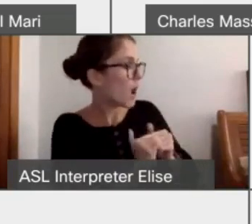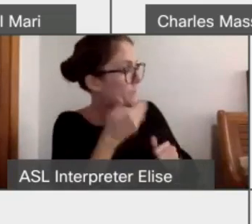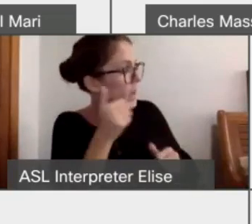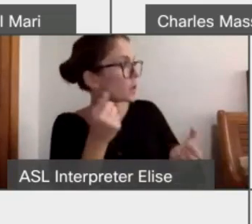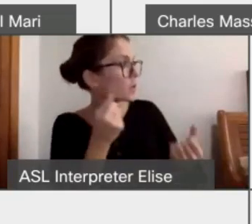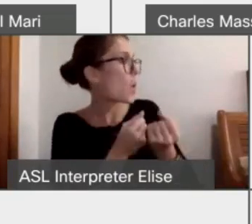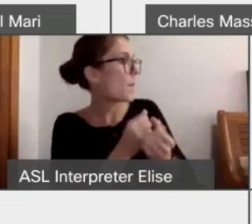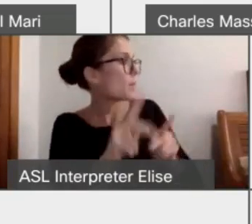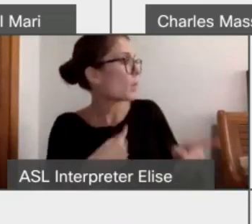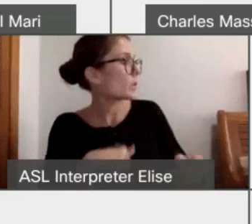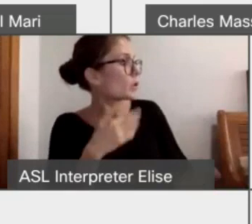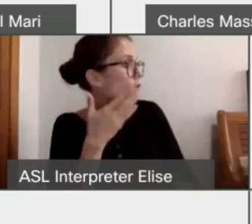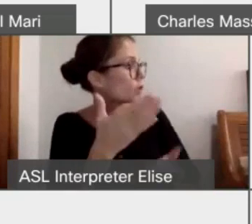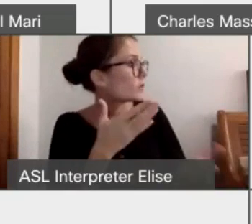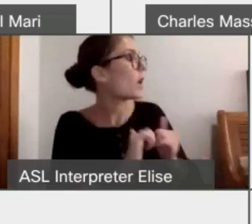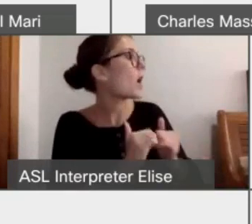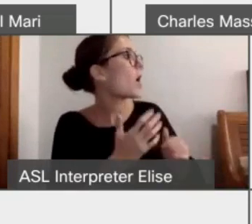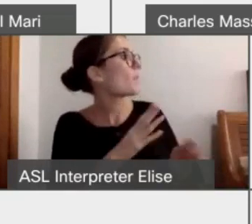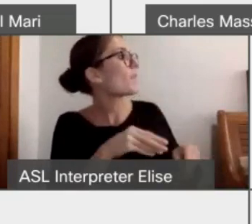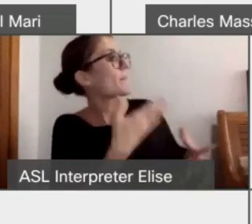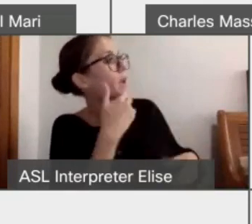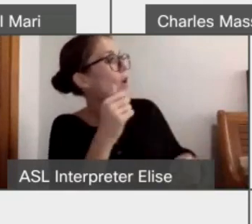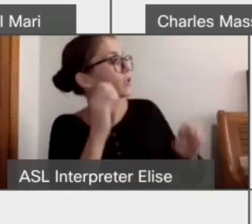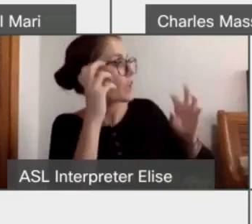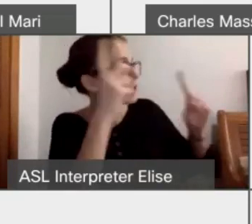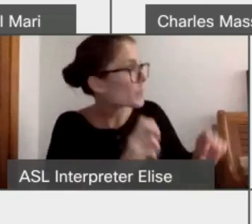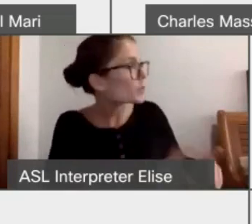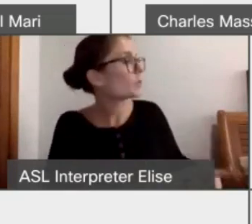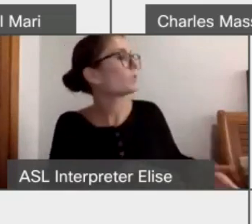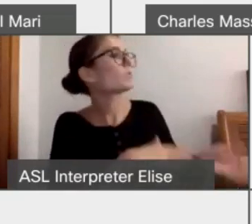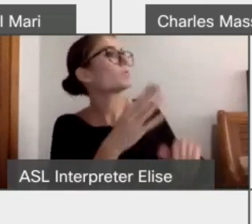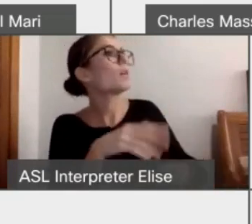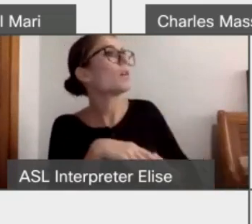How do we provide better educational opportunities? How do we provide better,